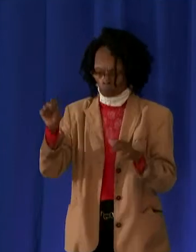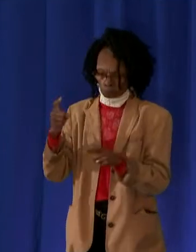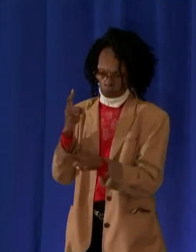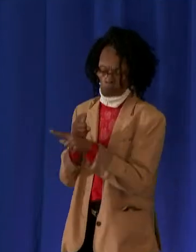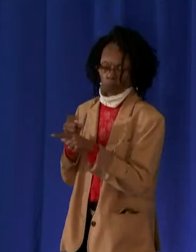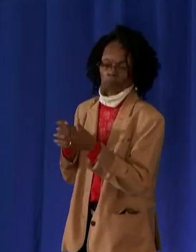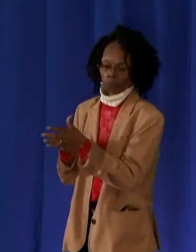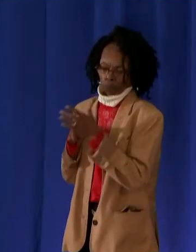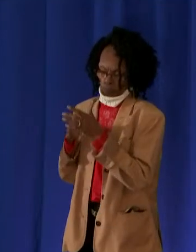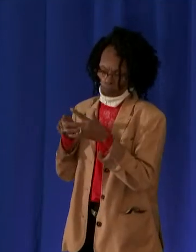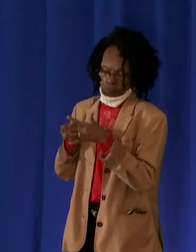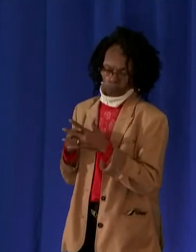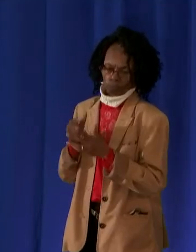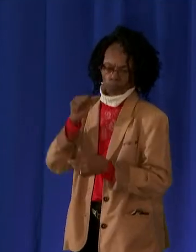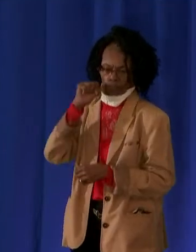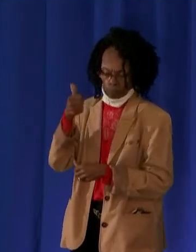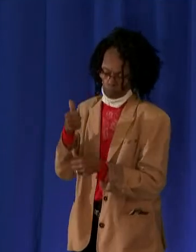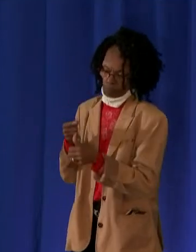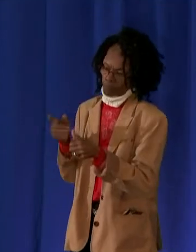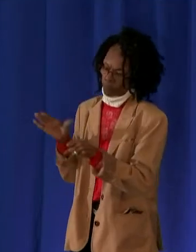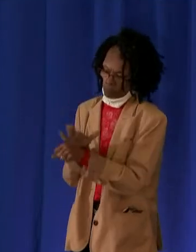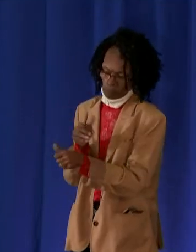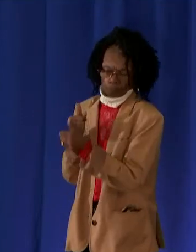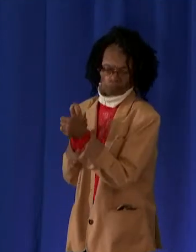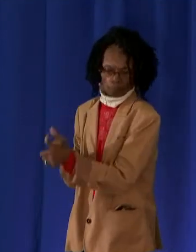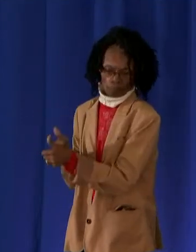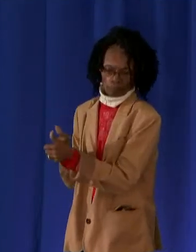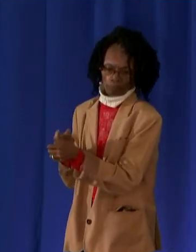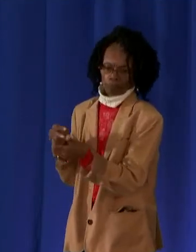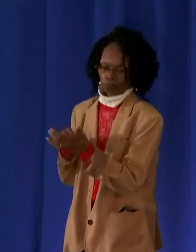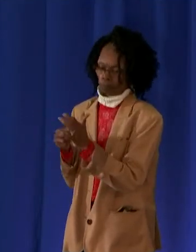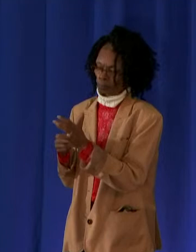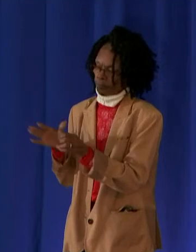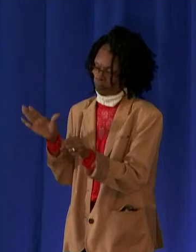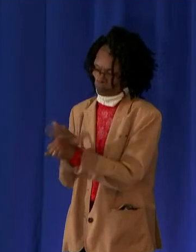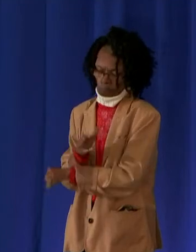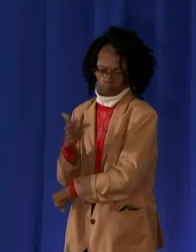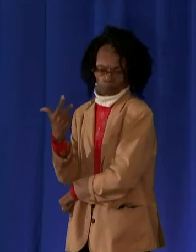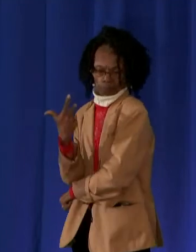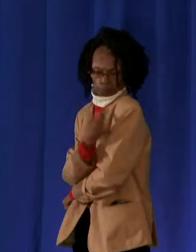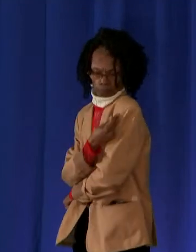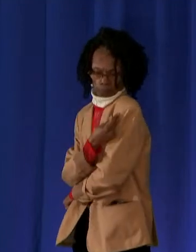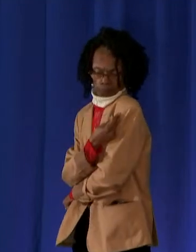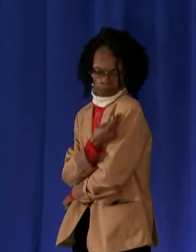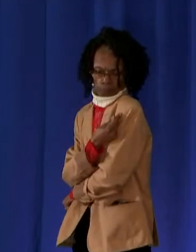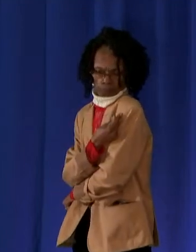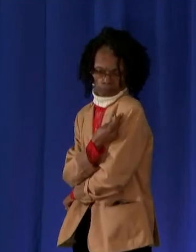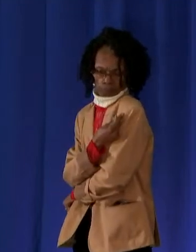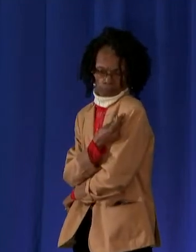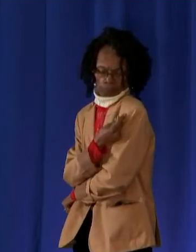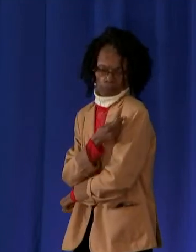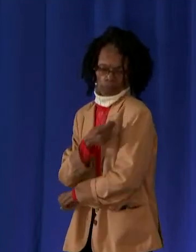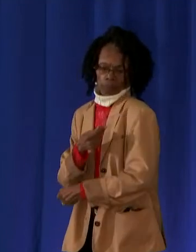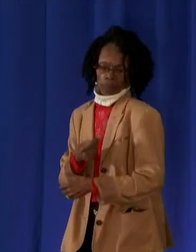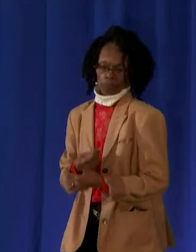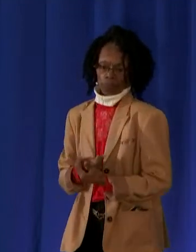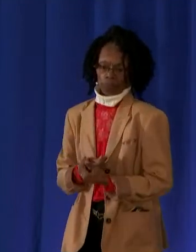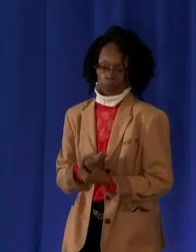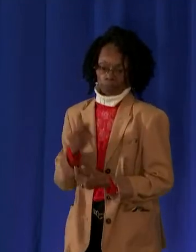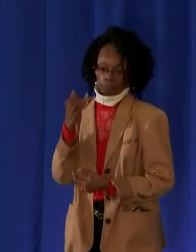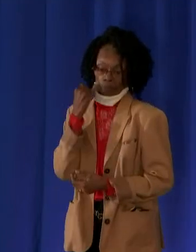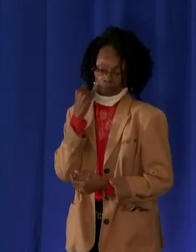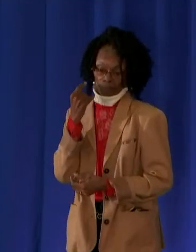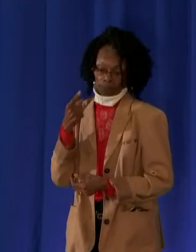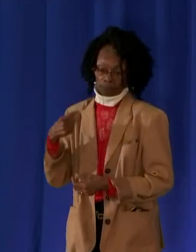are required to be fully compliant. So that means they've had the full 2-course vaccine regimen, and if